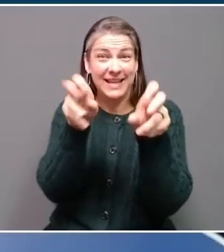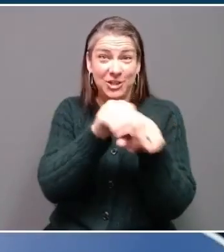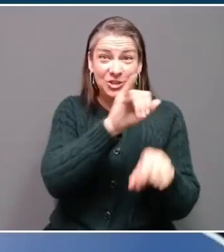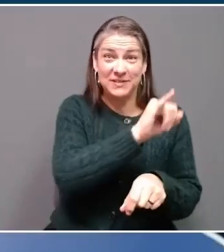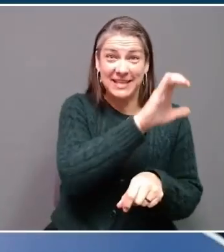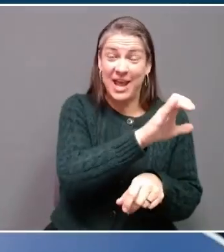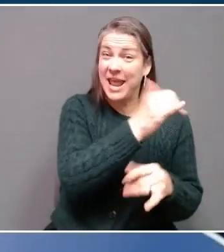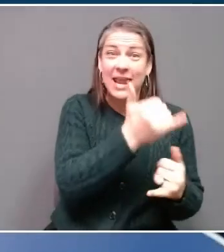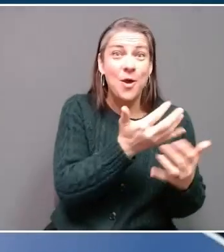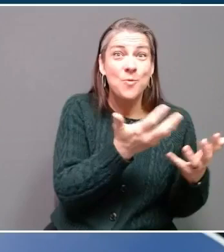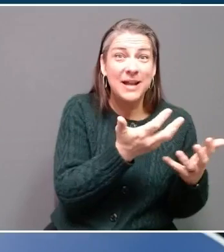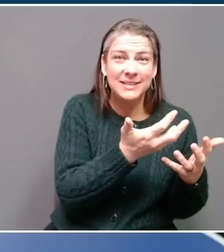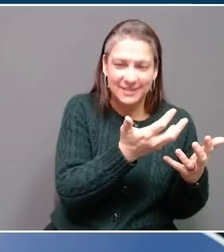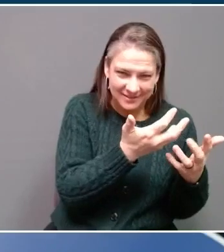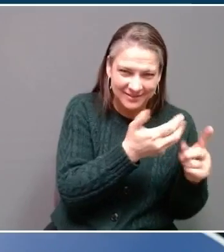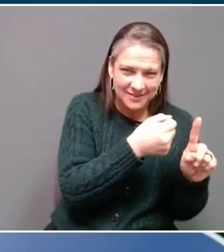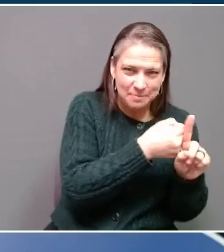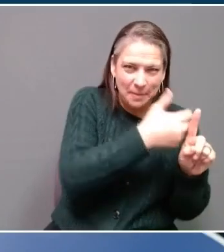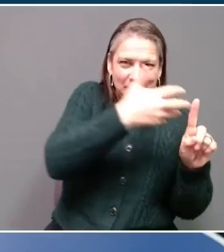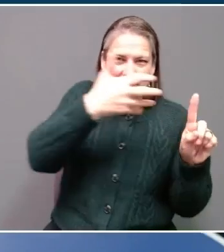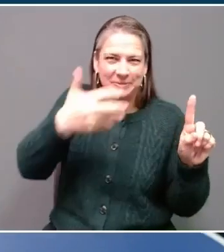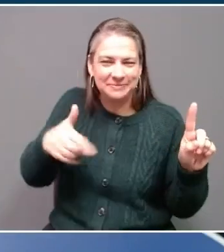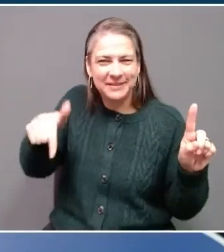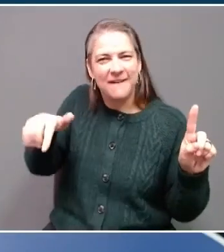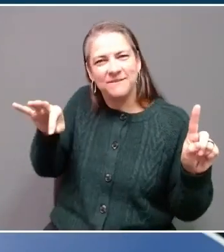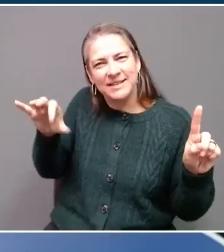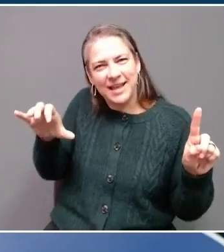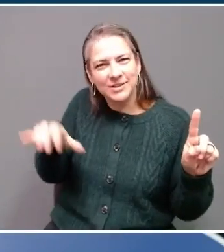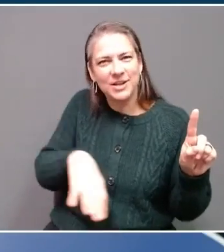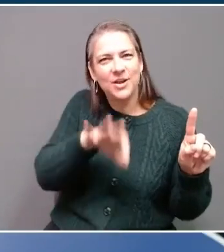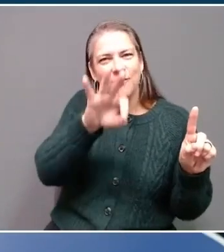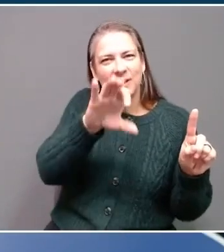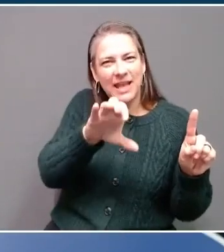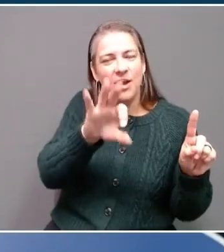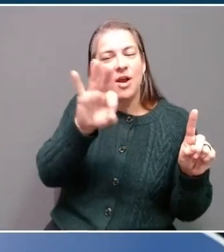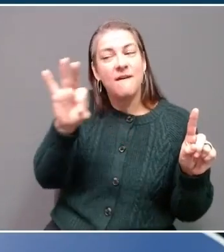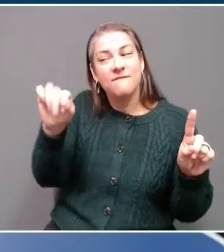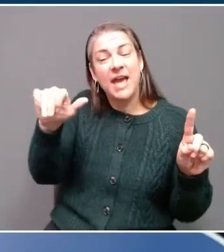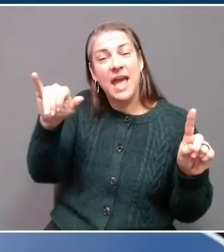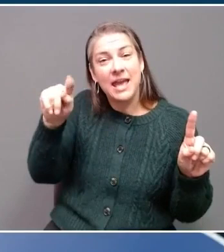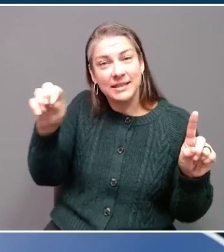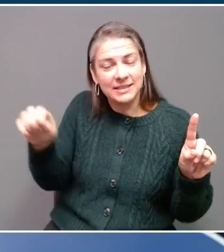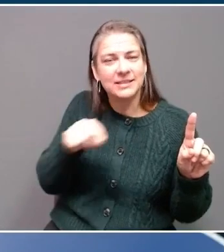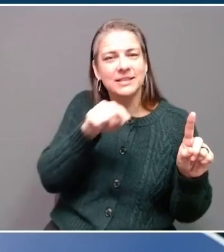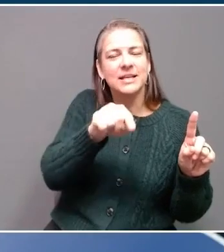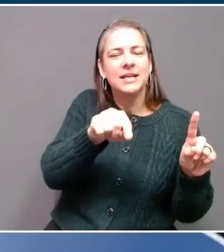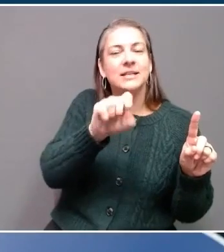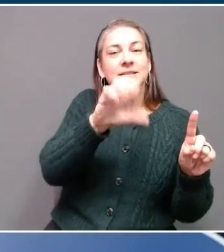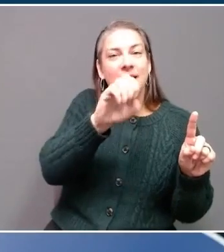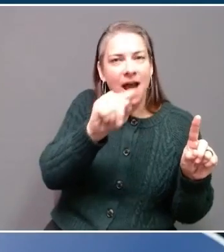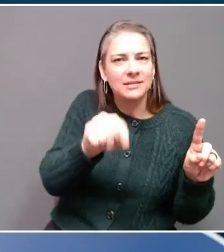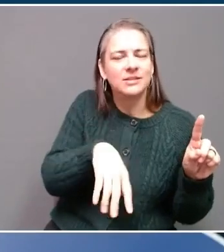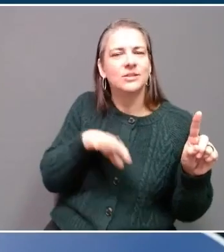first expansion counties. We're expanding to Fayette, Franklin, Scott, and Shelby counties. And Everybody Counts is actively